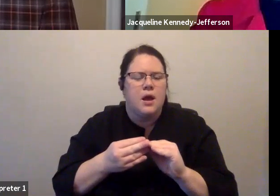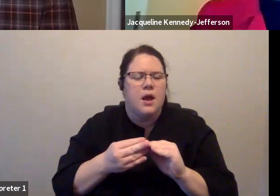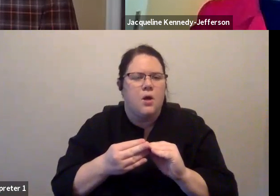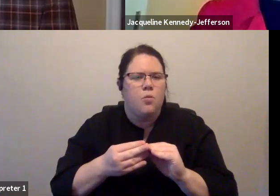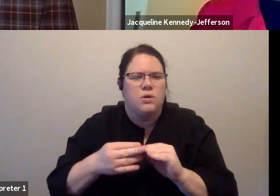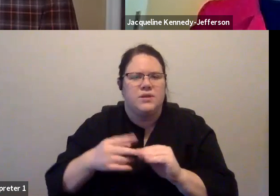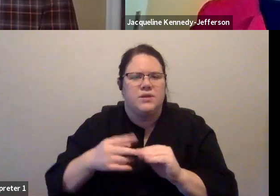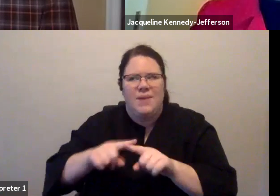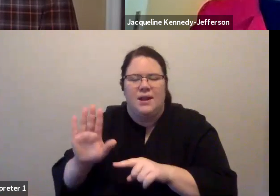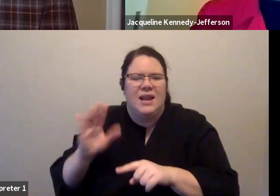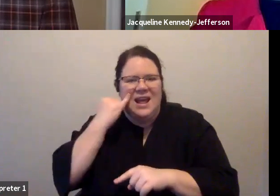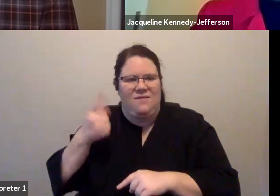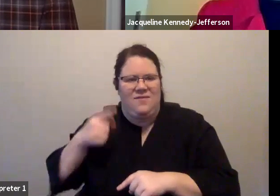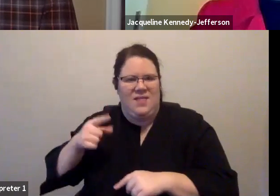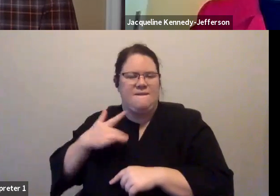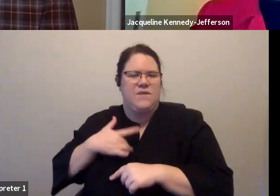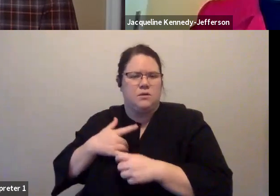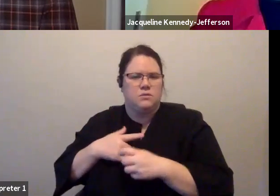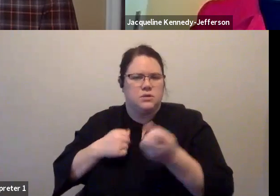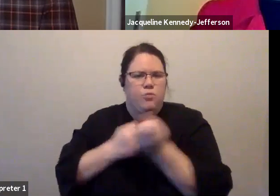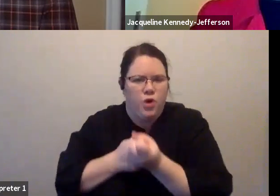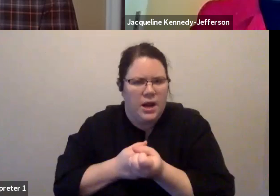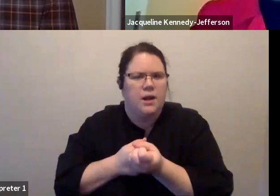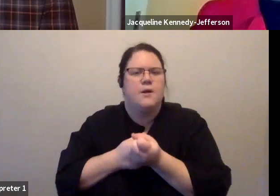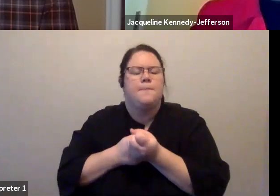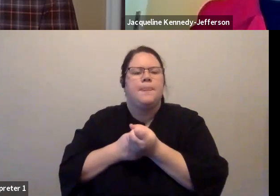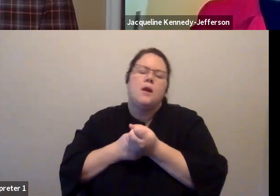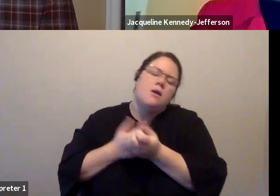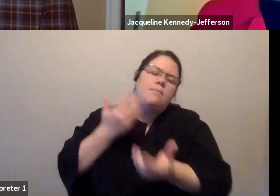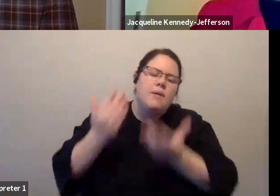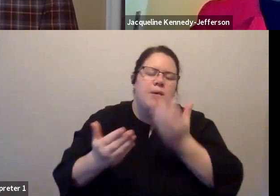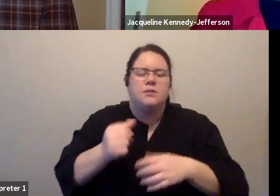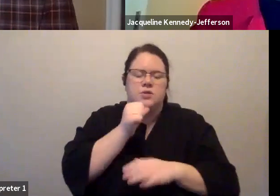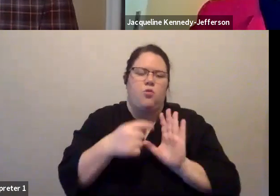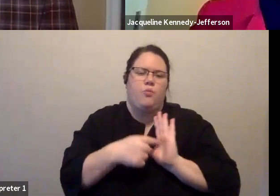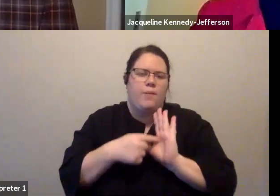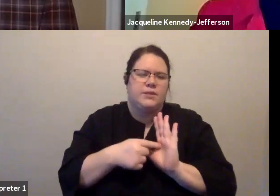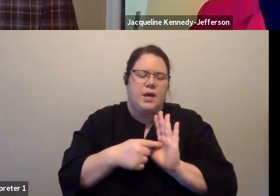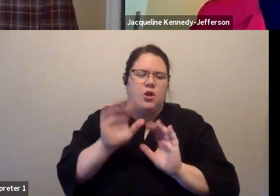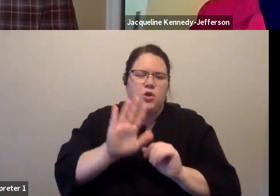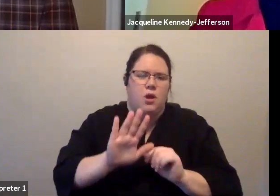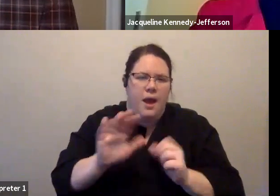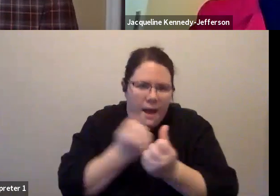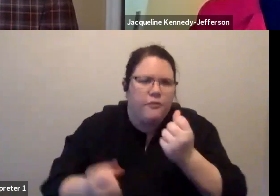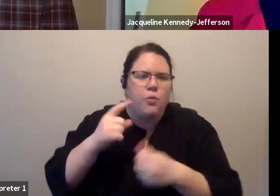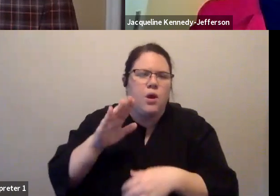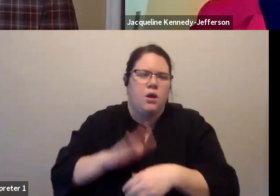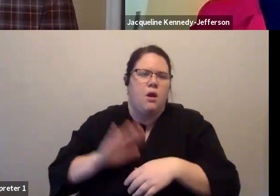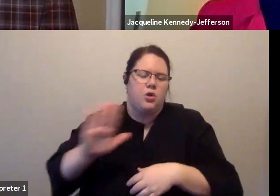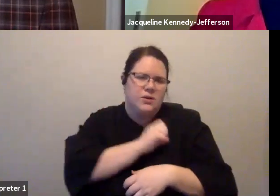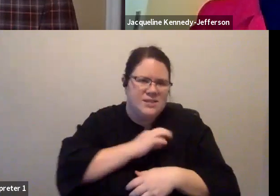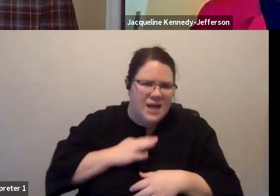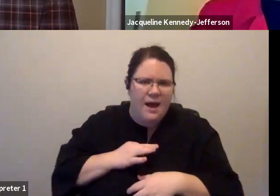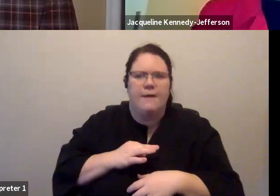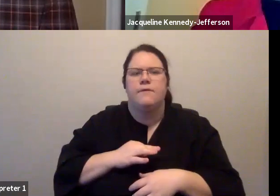that experience, and those are individuals, so it may not represent the full breadth of that entire community. So that's just what I would add.